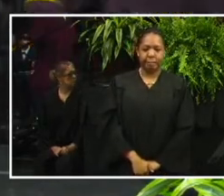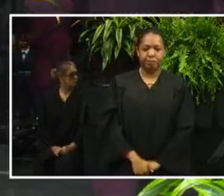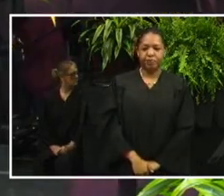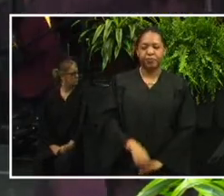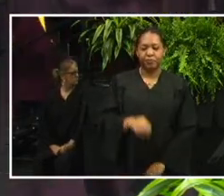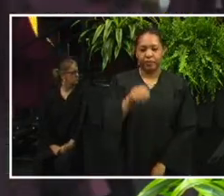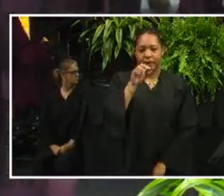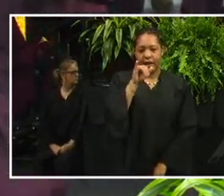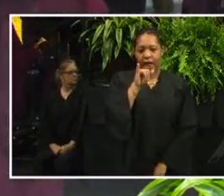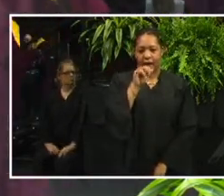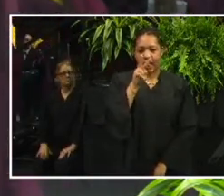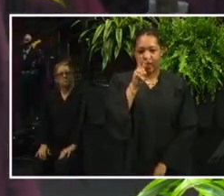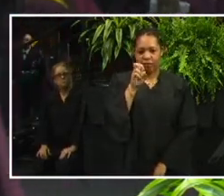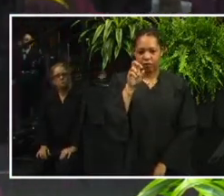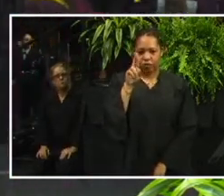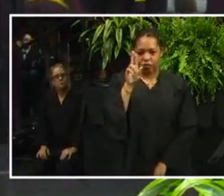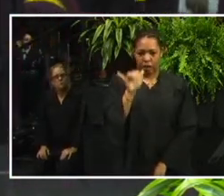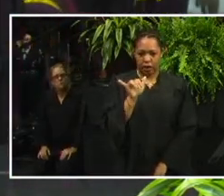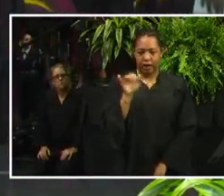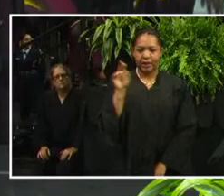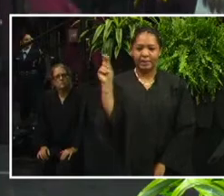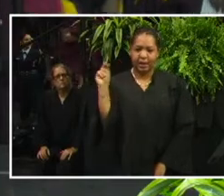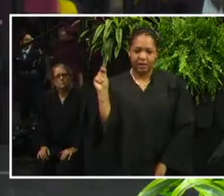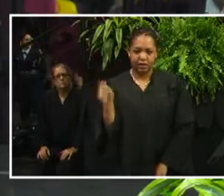Ivory Giovanni Randall Nelson.